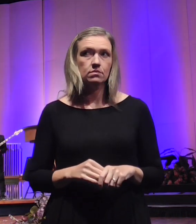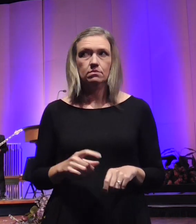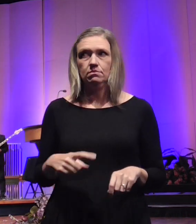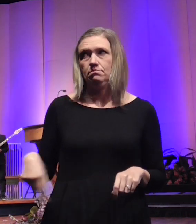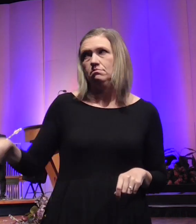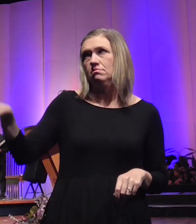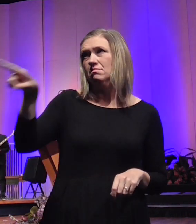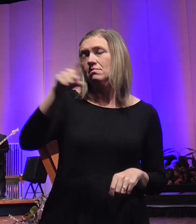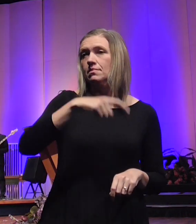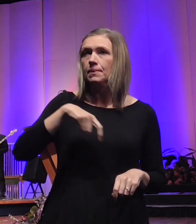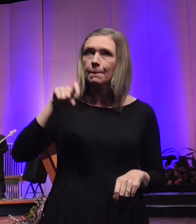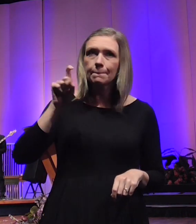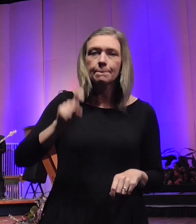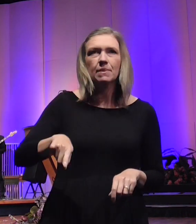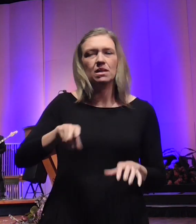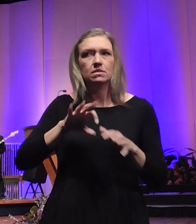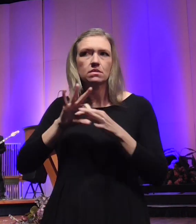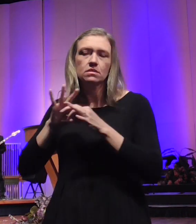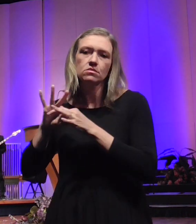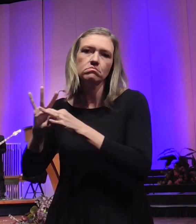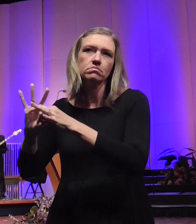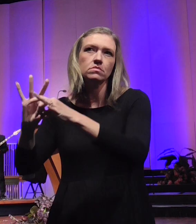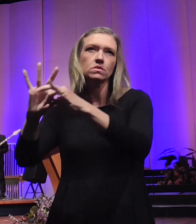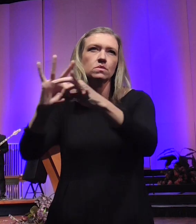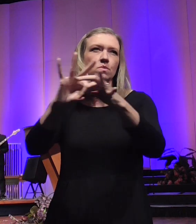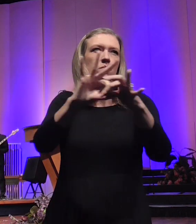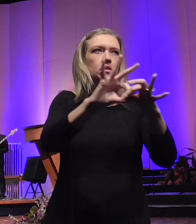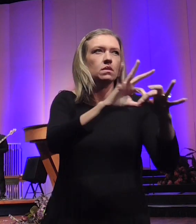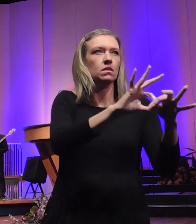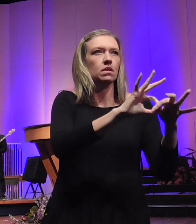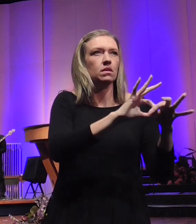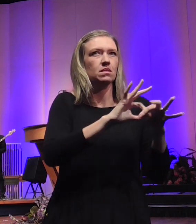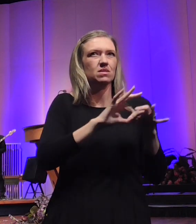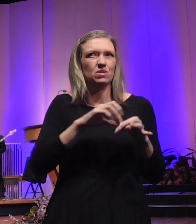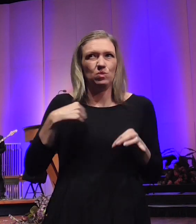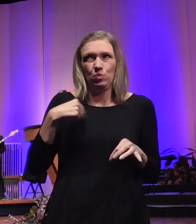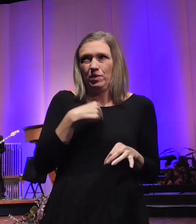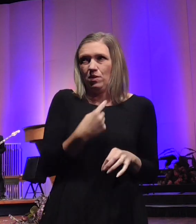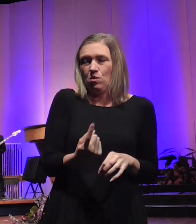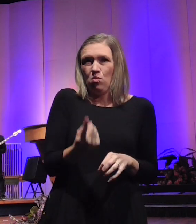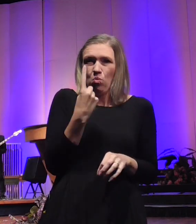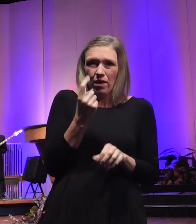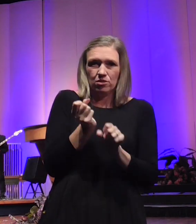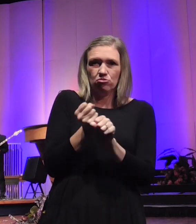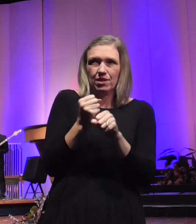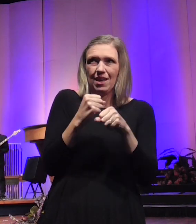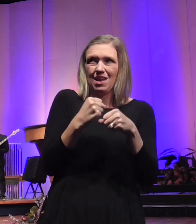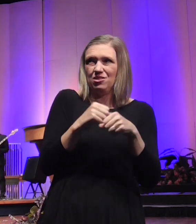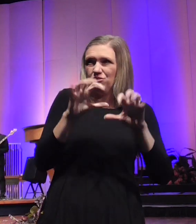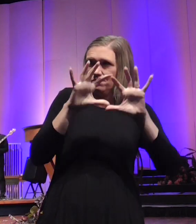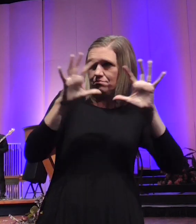We must all unite, for we are one creation.